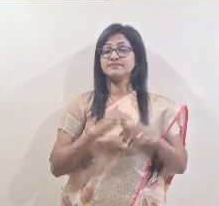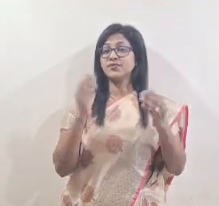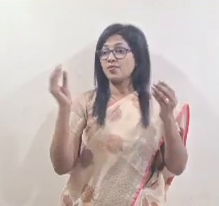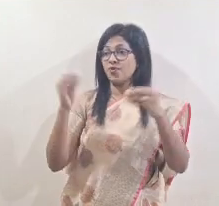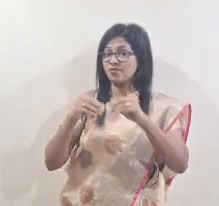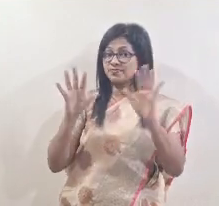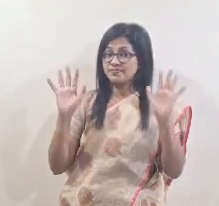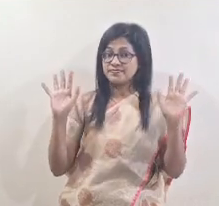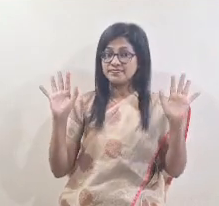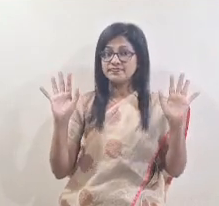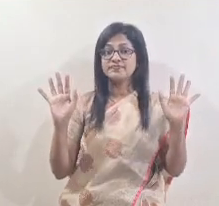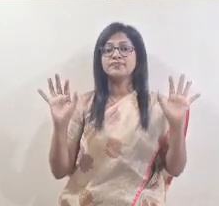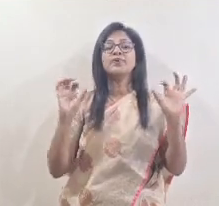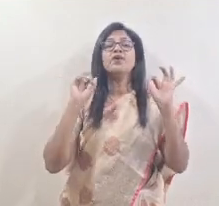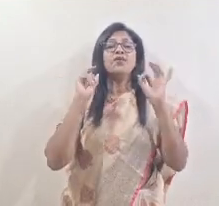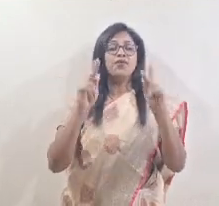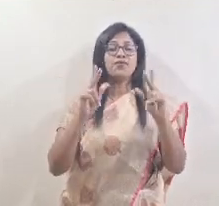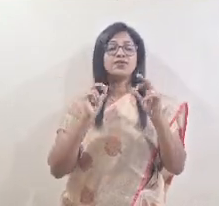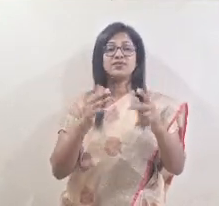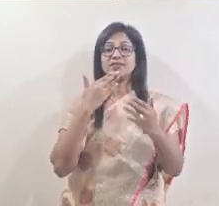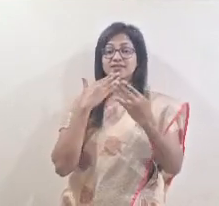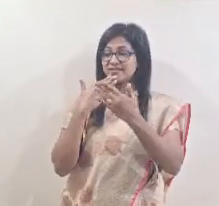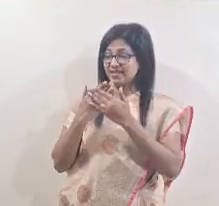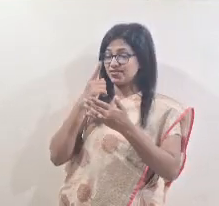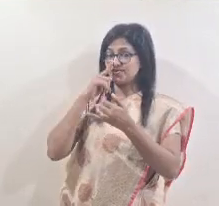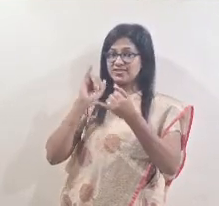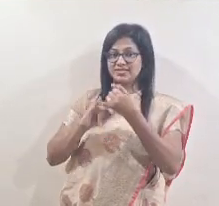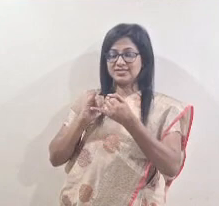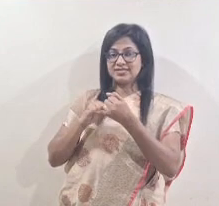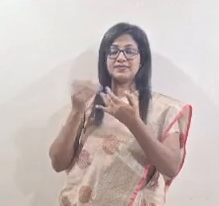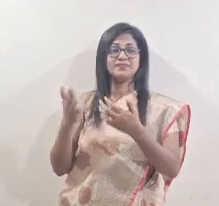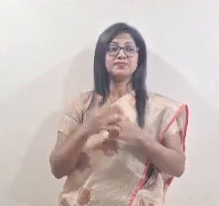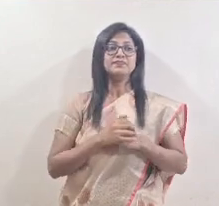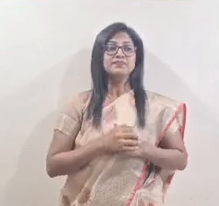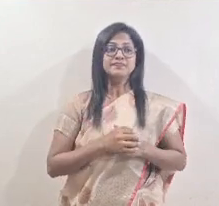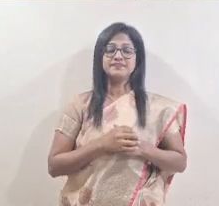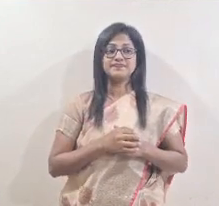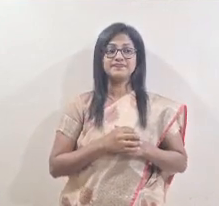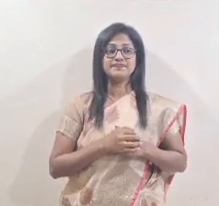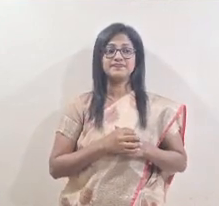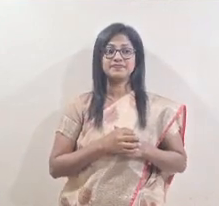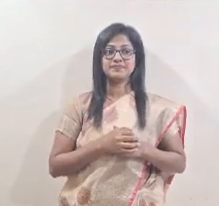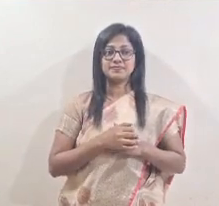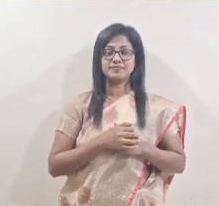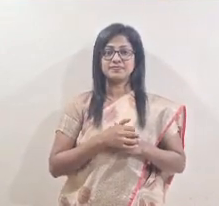Anyone else? Okay, thank you, Sneha. Thank you.